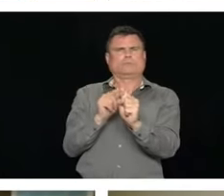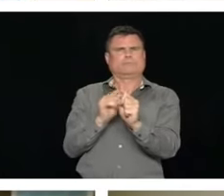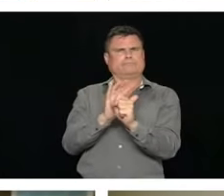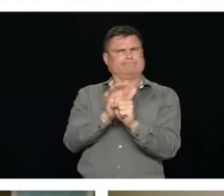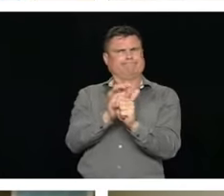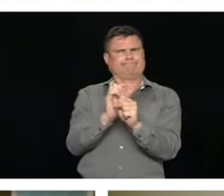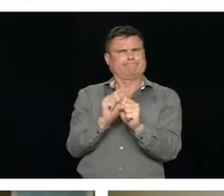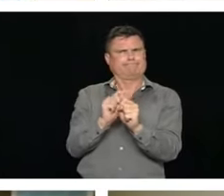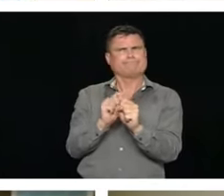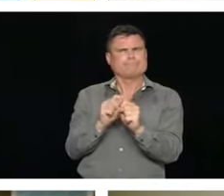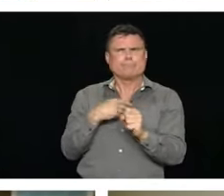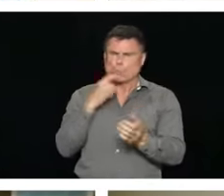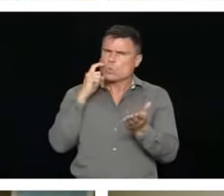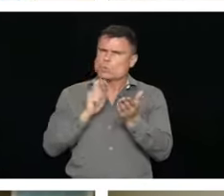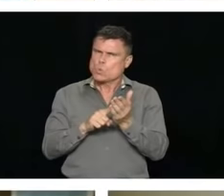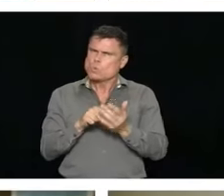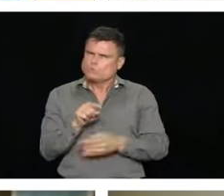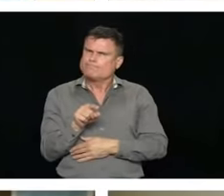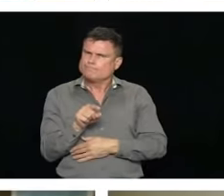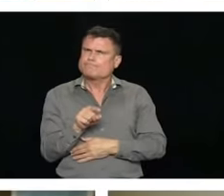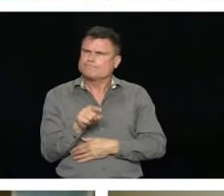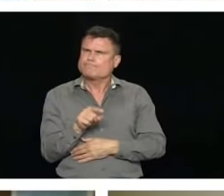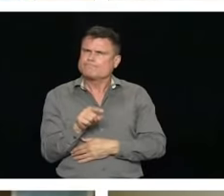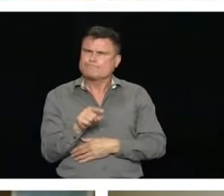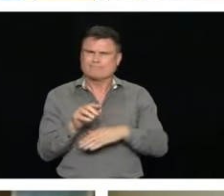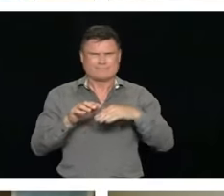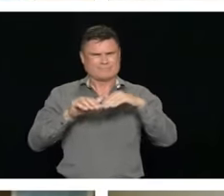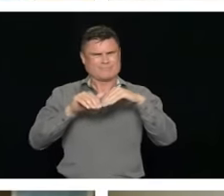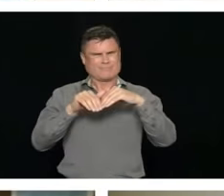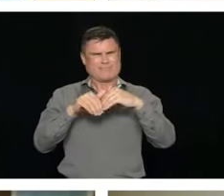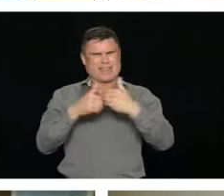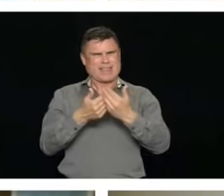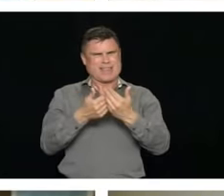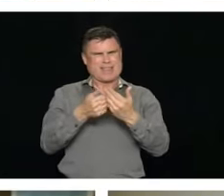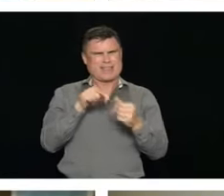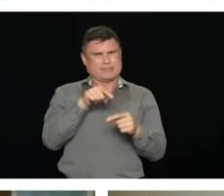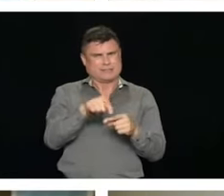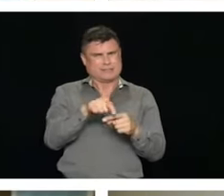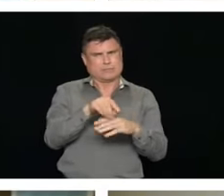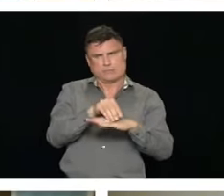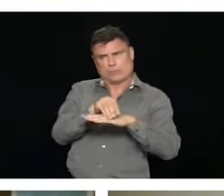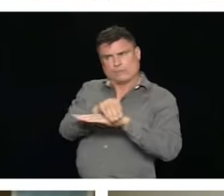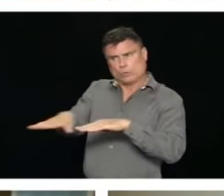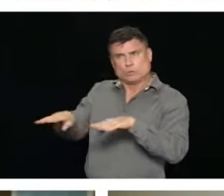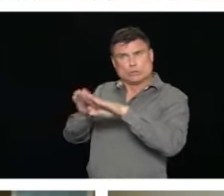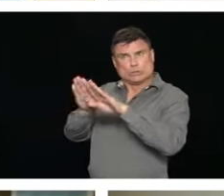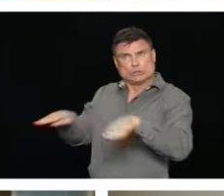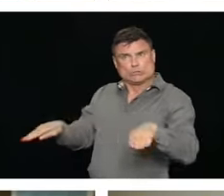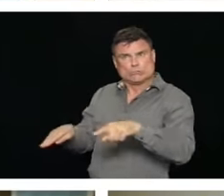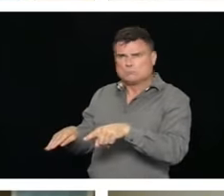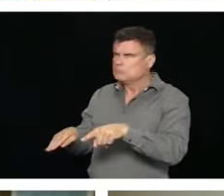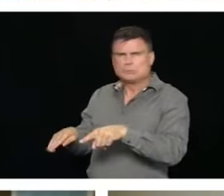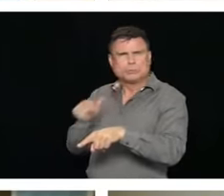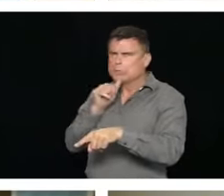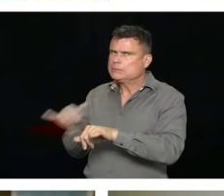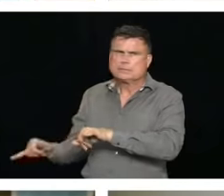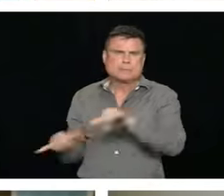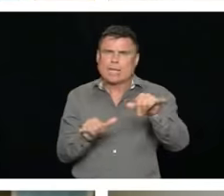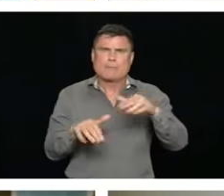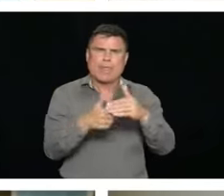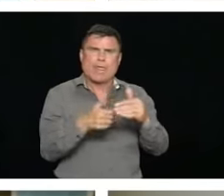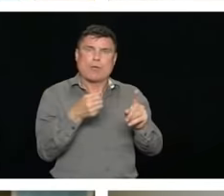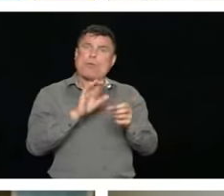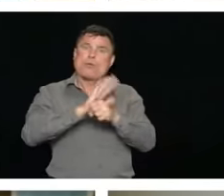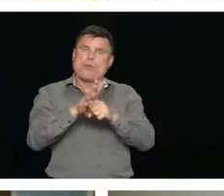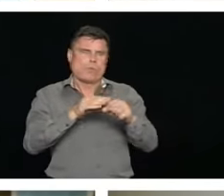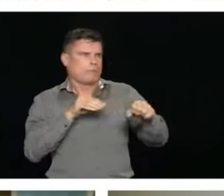different and doesn't seem to impact them in the same way is not new for us. But it certainly